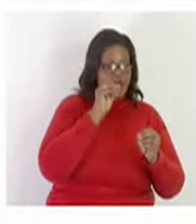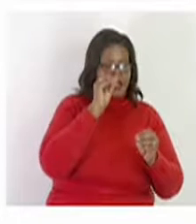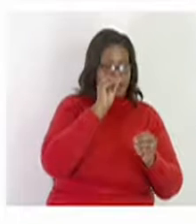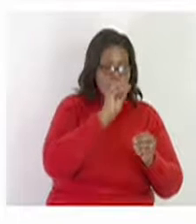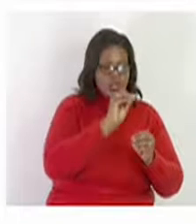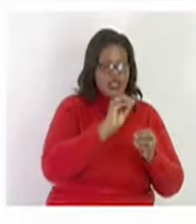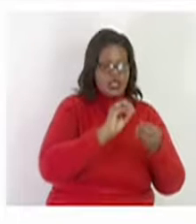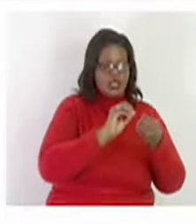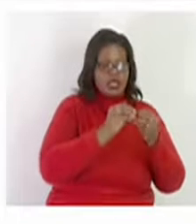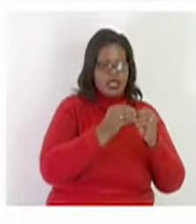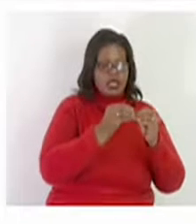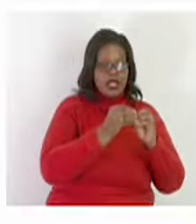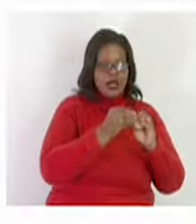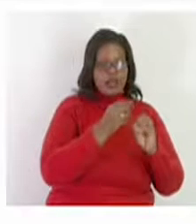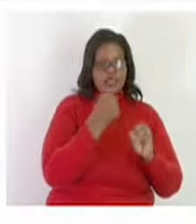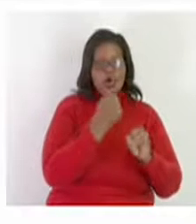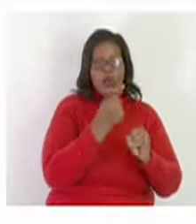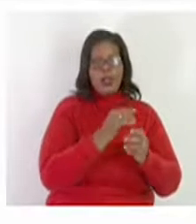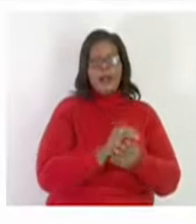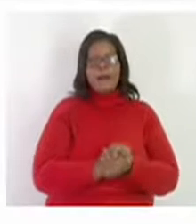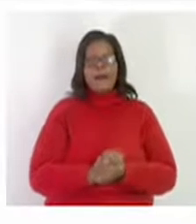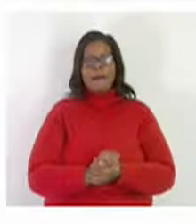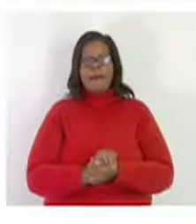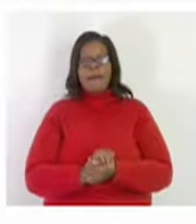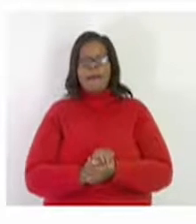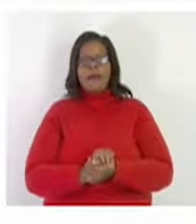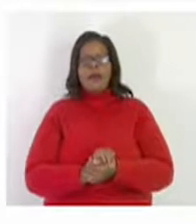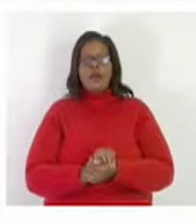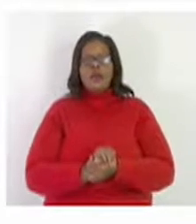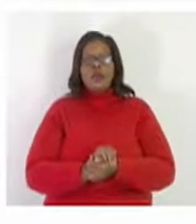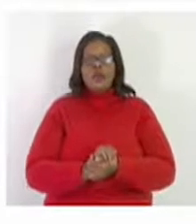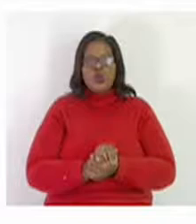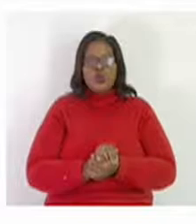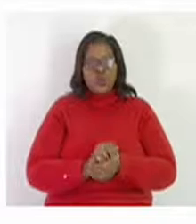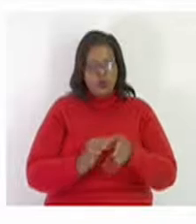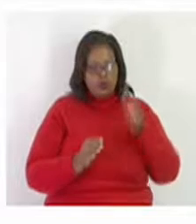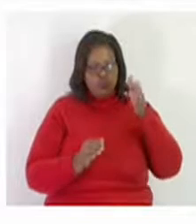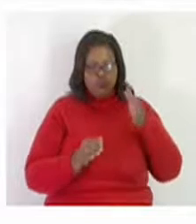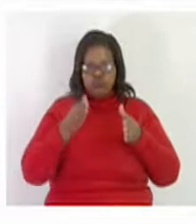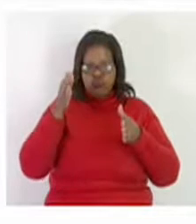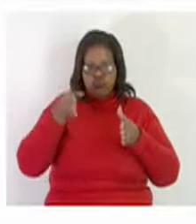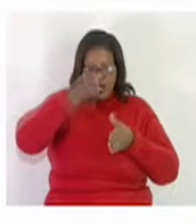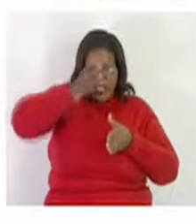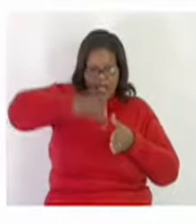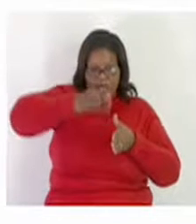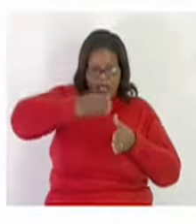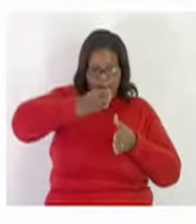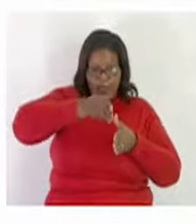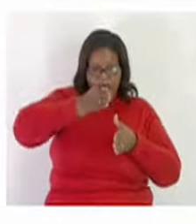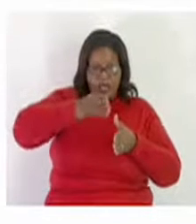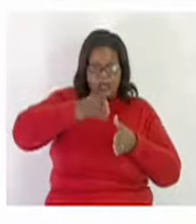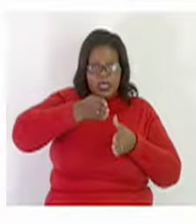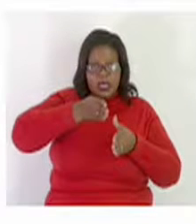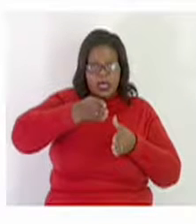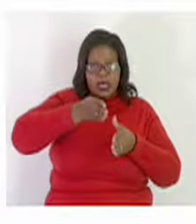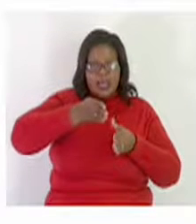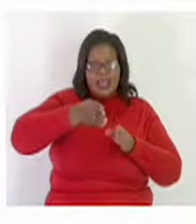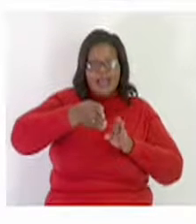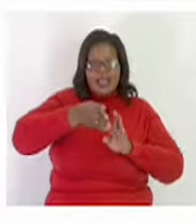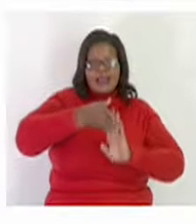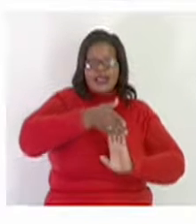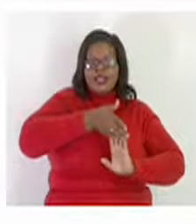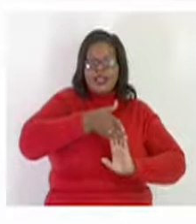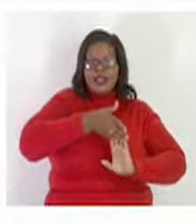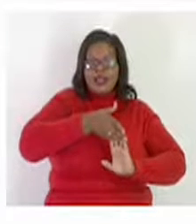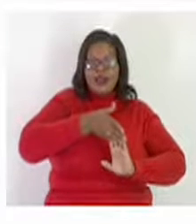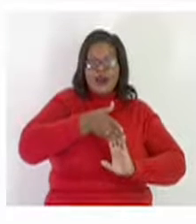210,000. So the column in the middle there, it should be provided or reserved for the